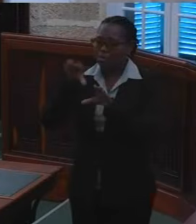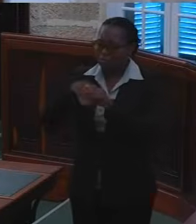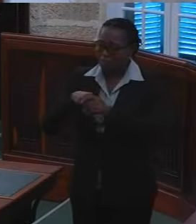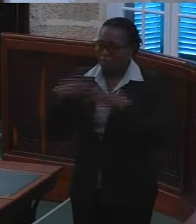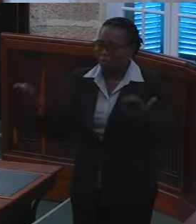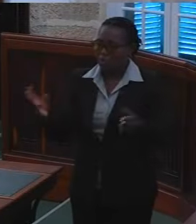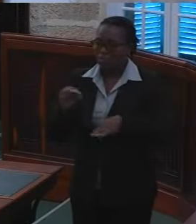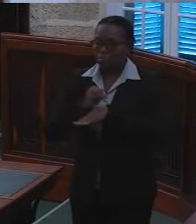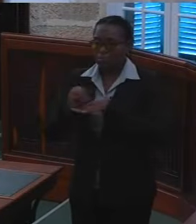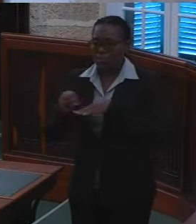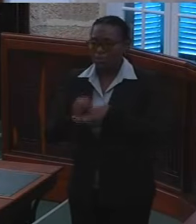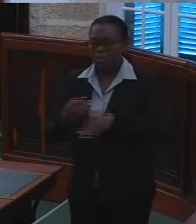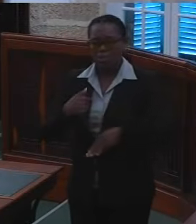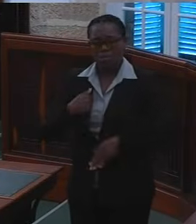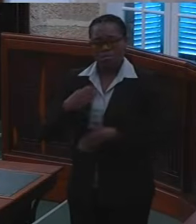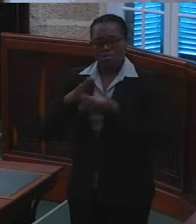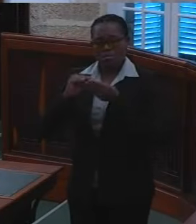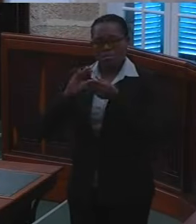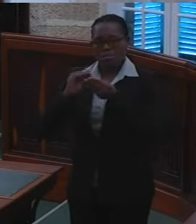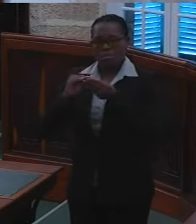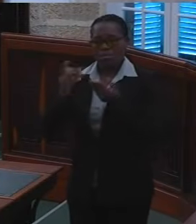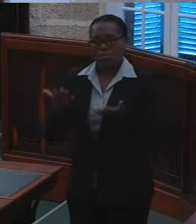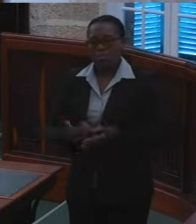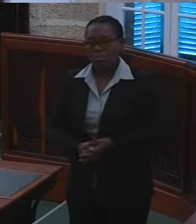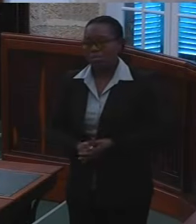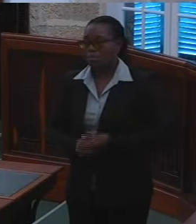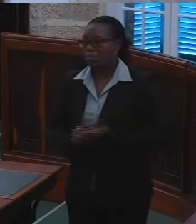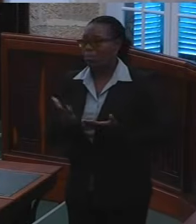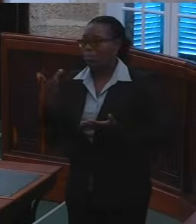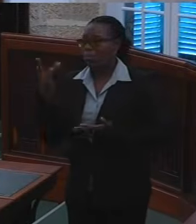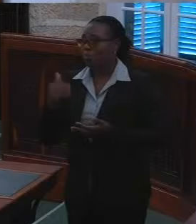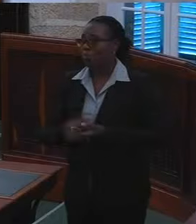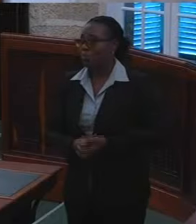say so with unequivocal,